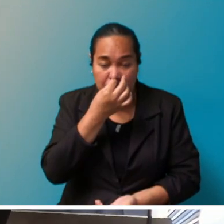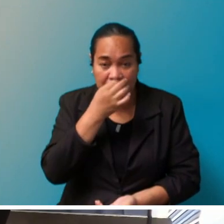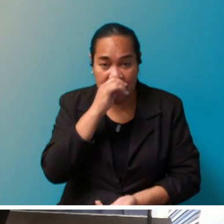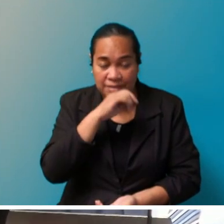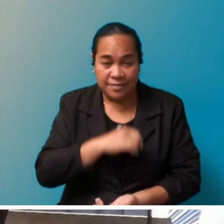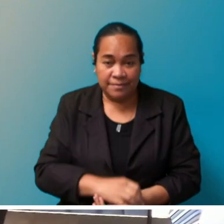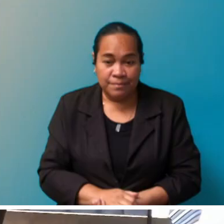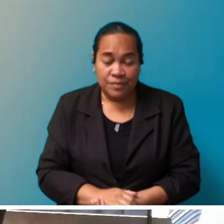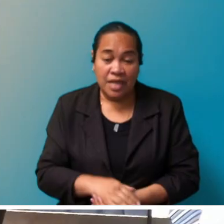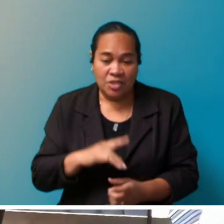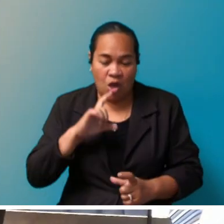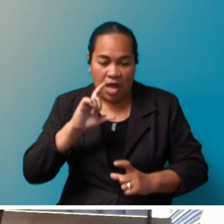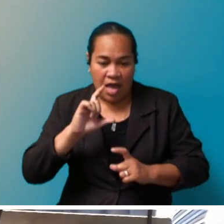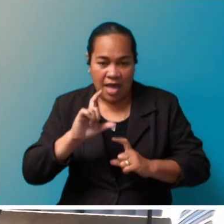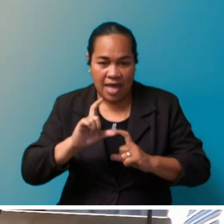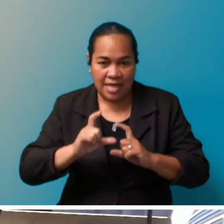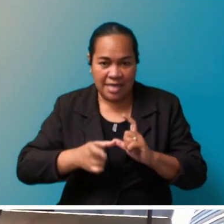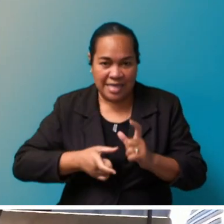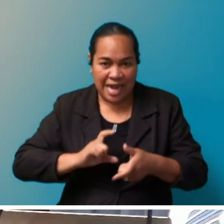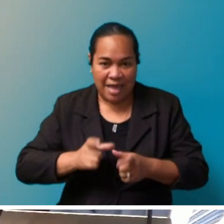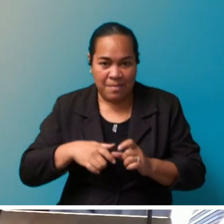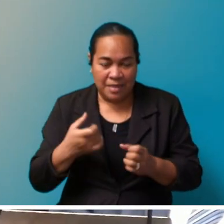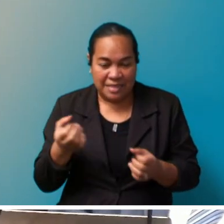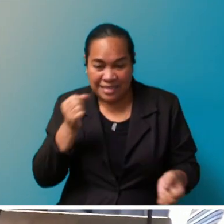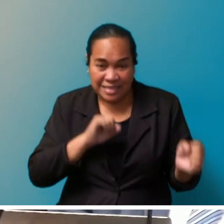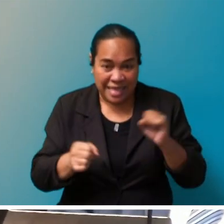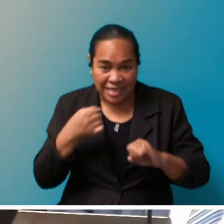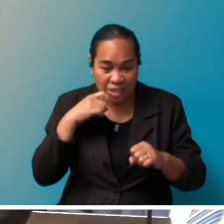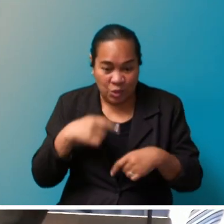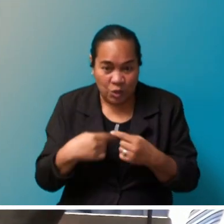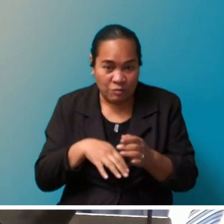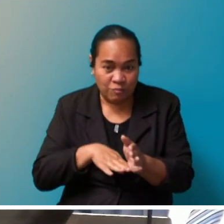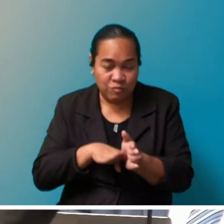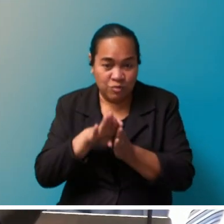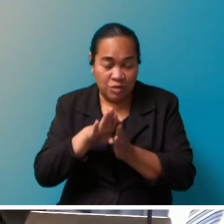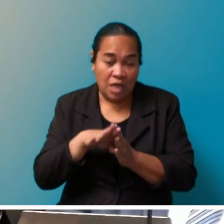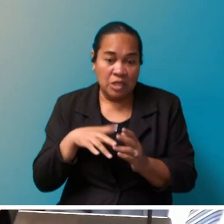As climate science continues to advance, Mr. Speaker, sir, so does the urgency of its message.